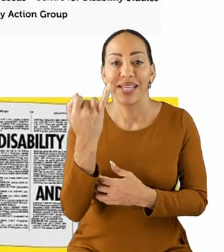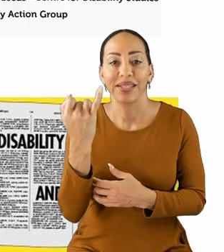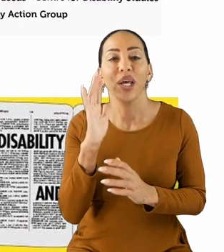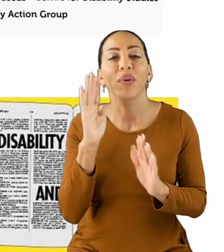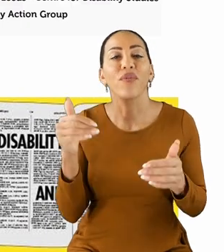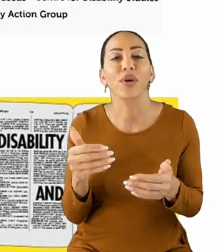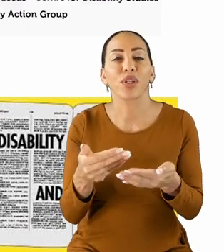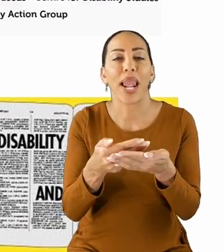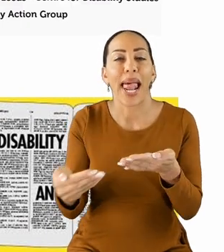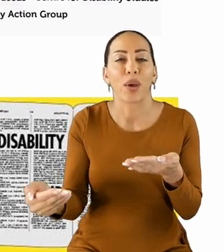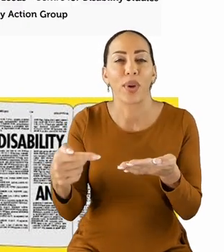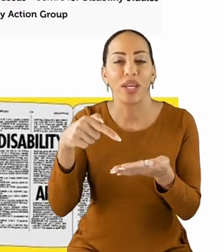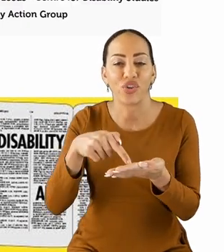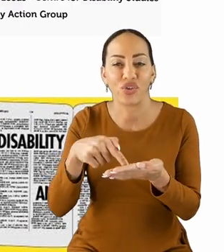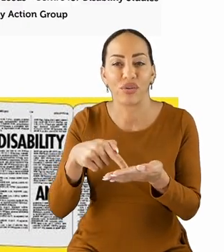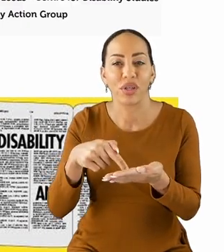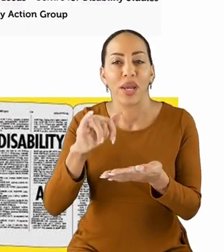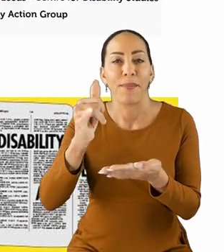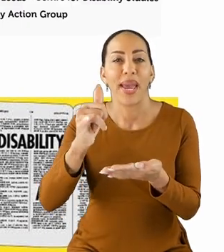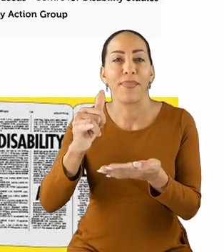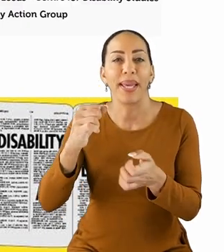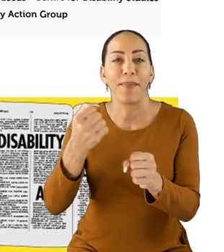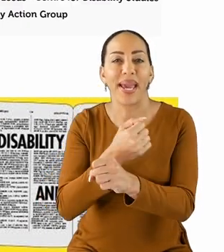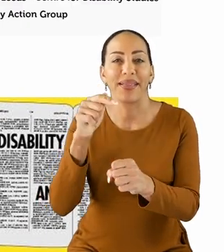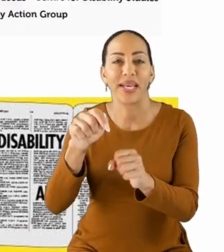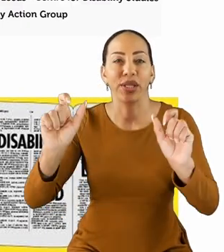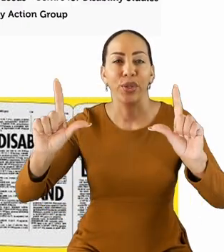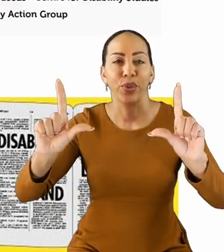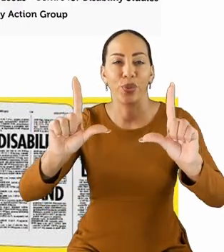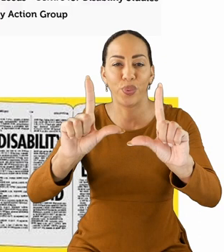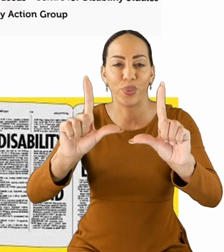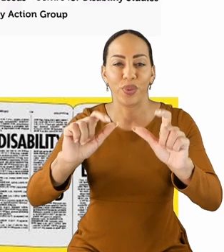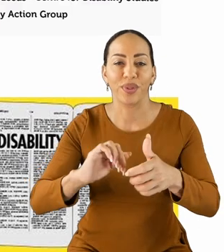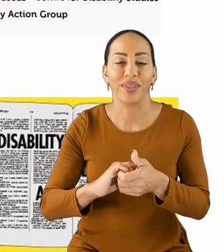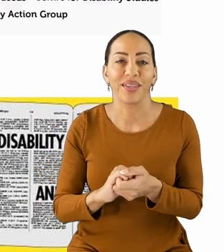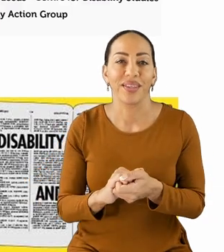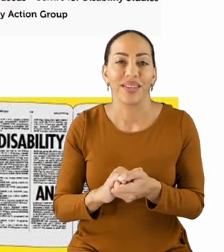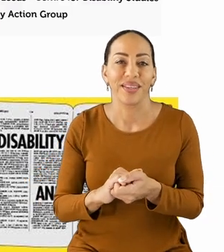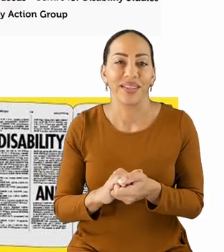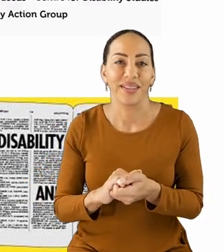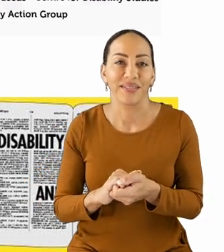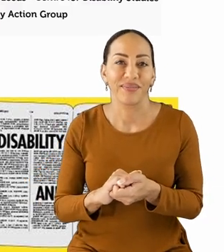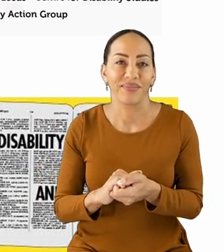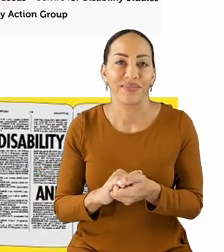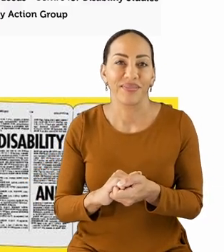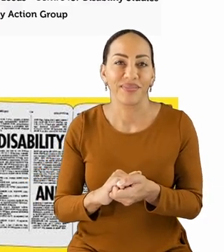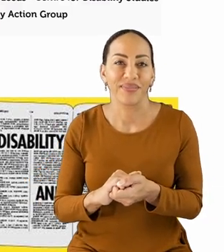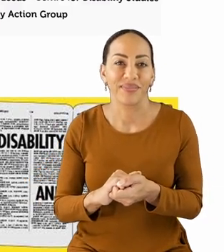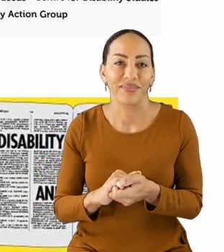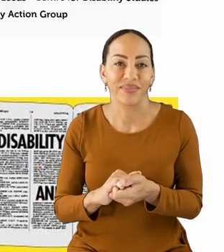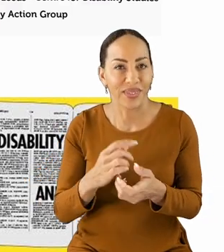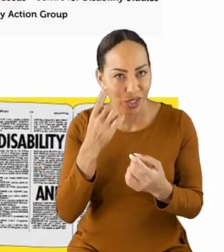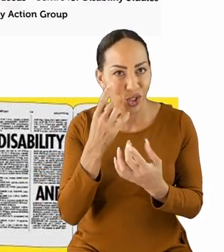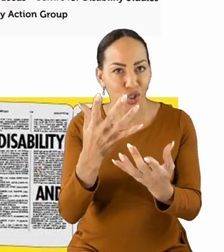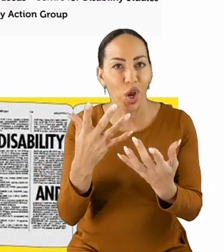So this was in 2016, we did language. I think you might need to be on make it back smaller again, because